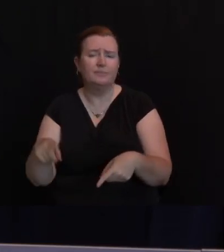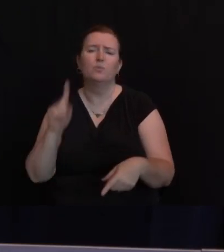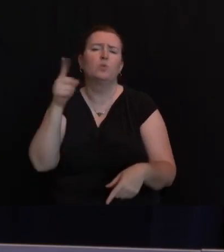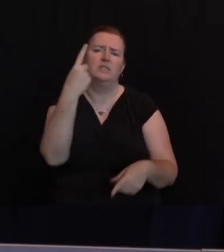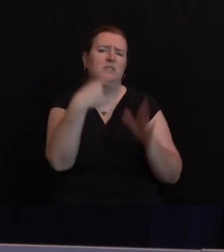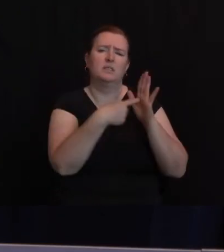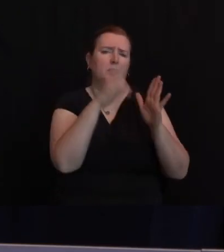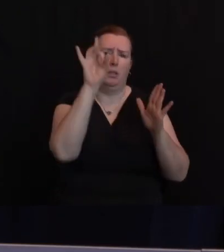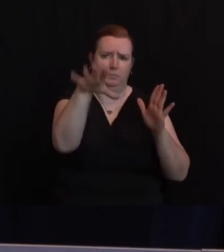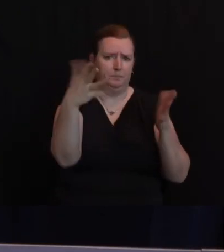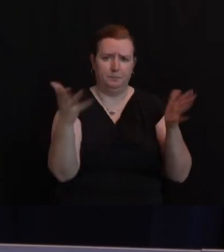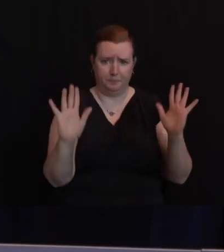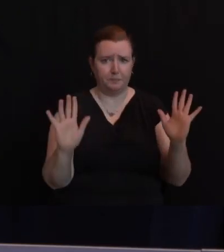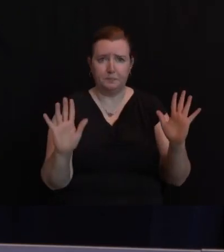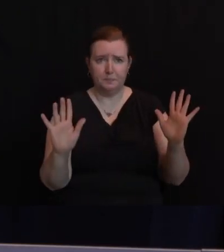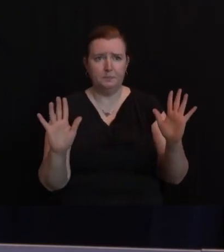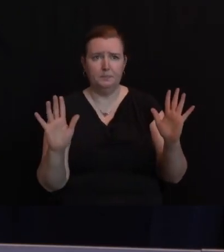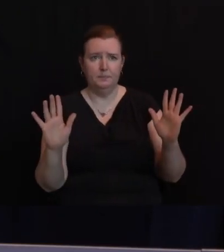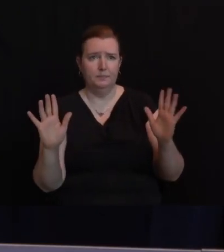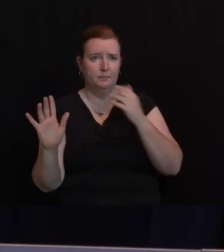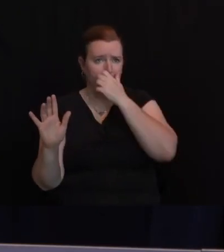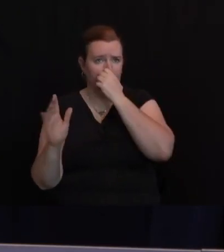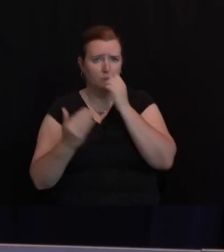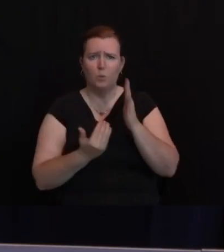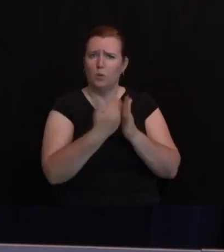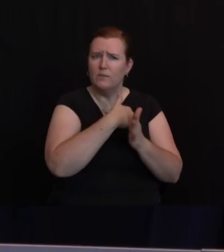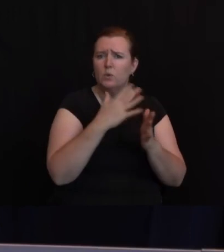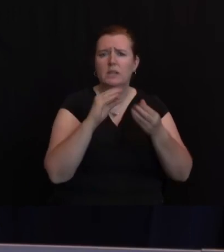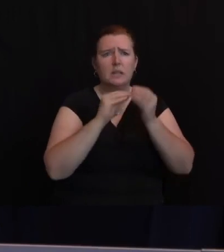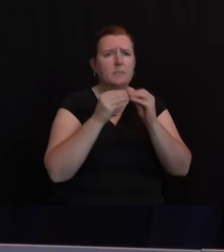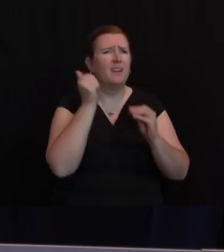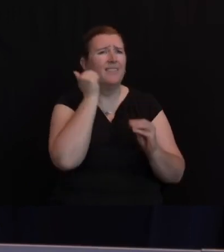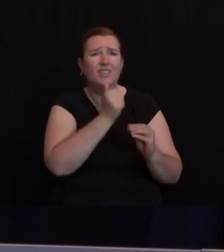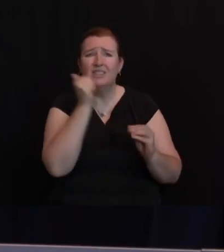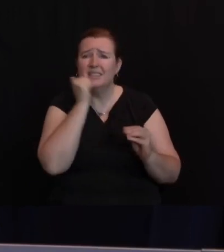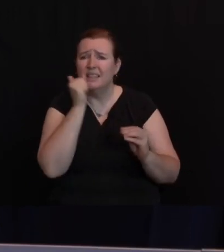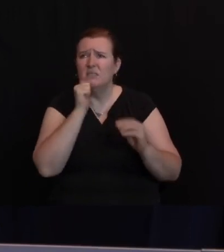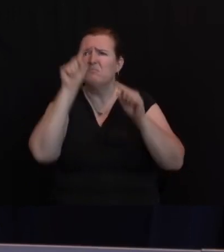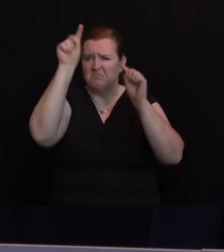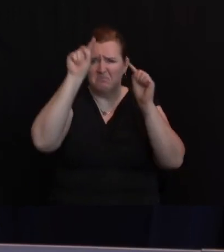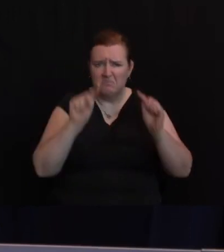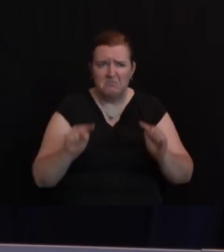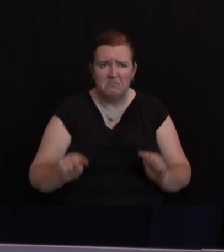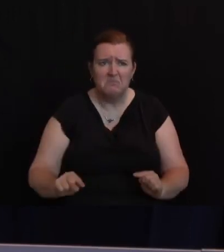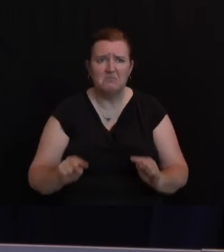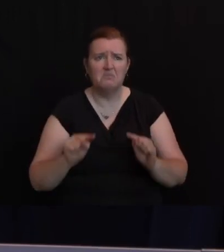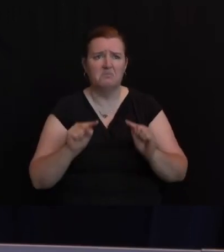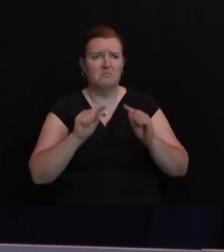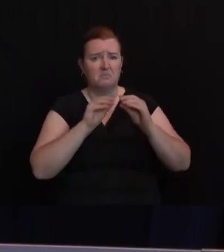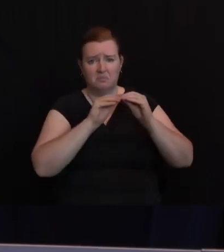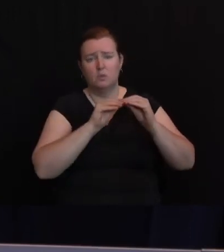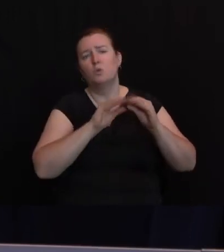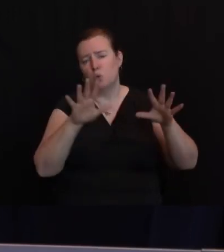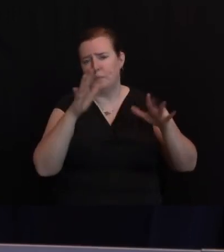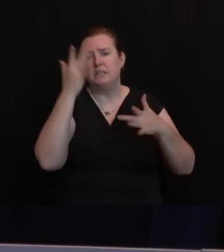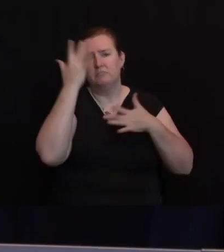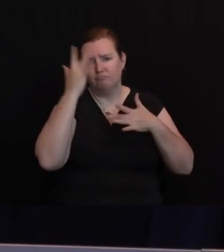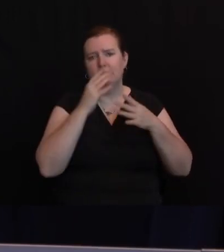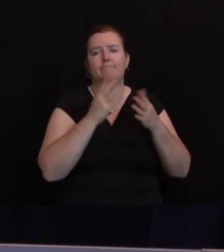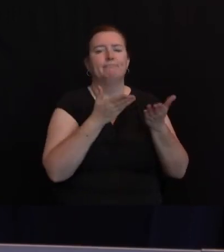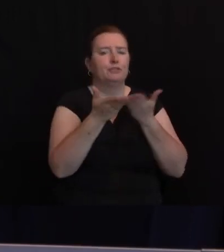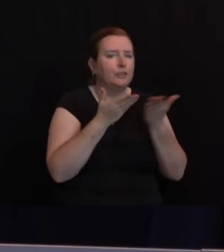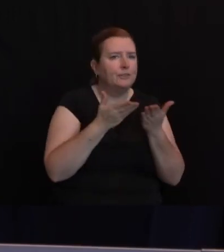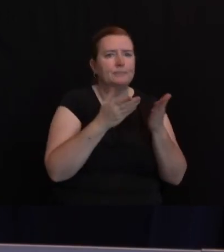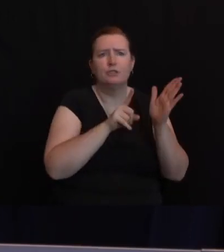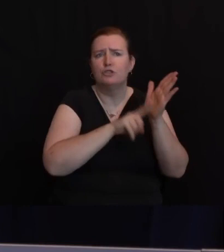several that we review on a daily basis. The Communicable Disease Service daily not only looks at